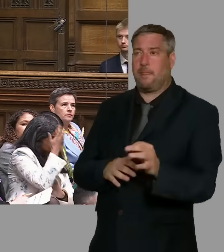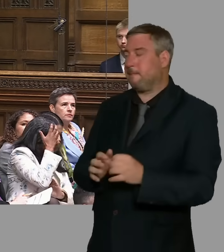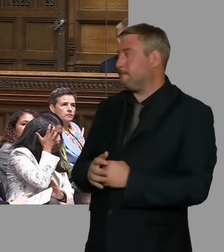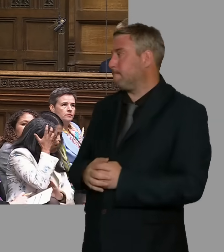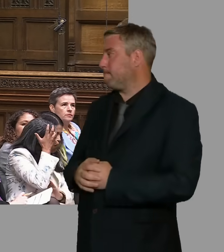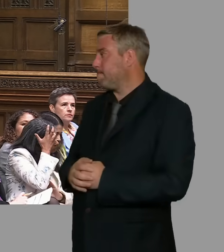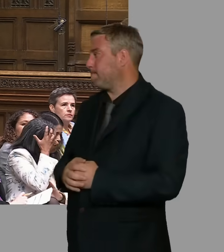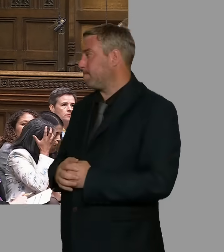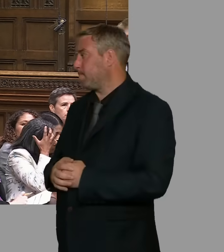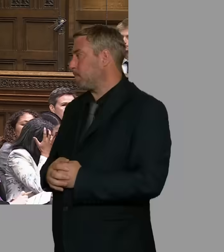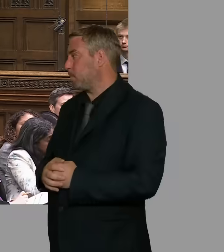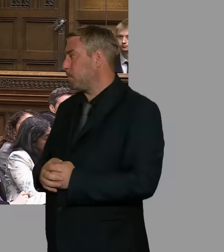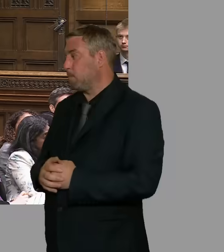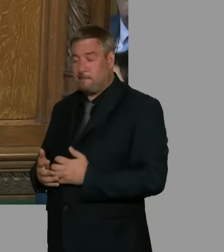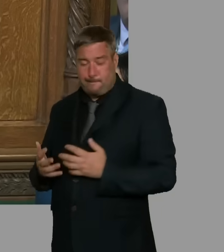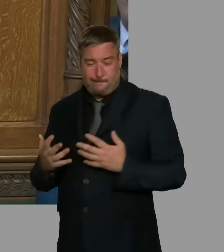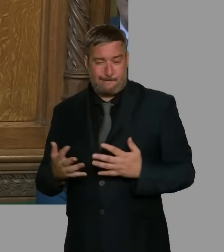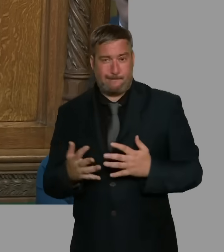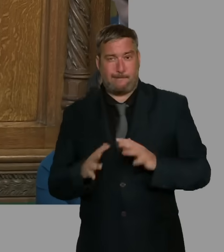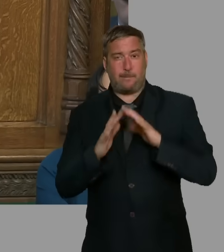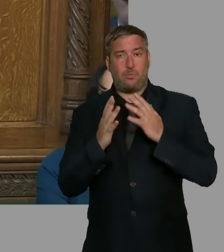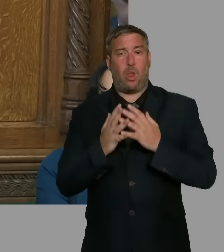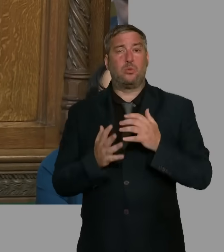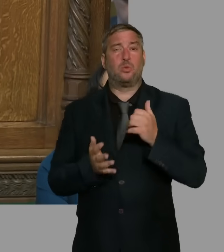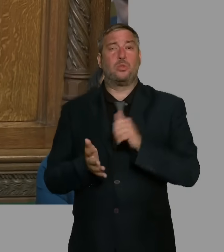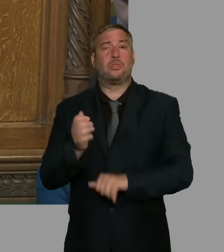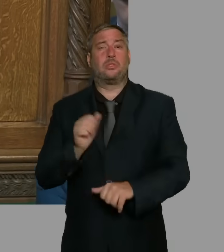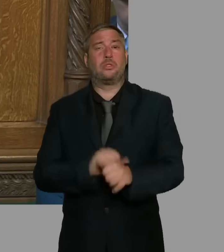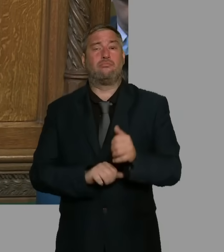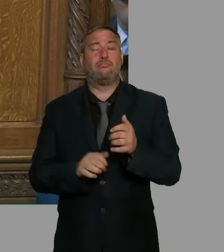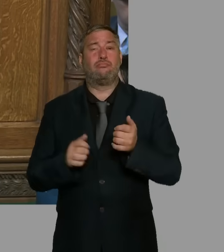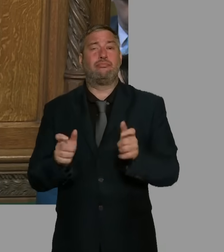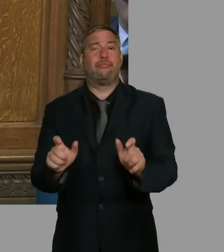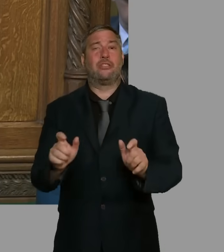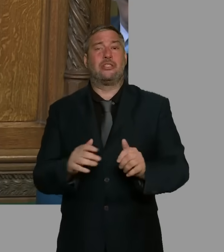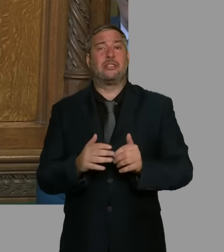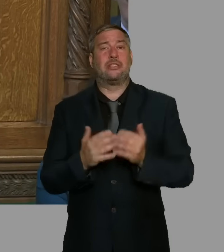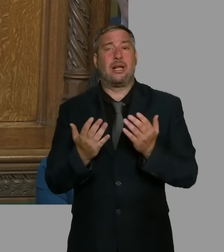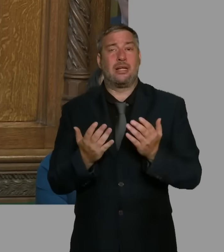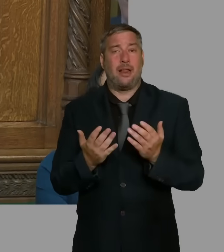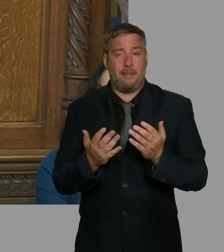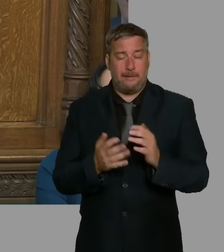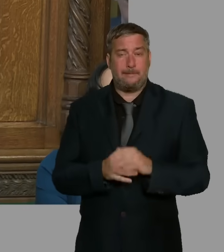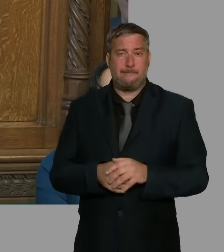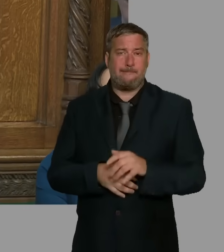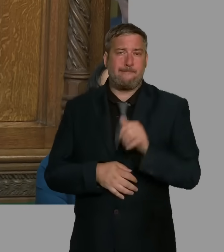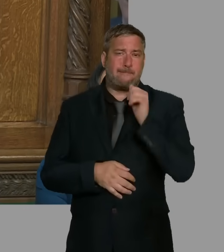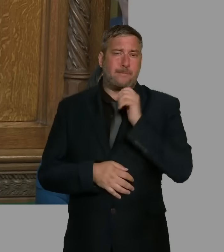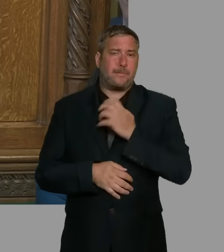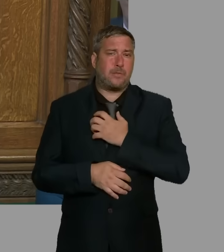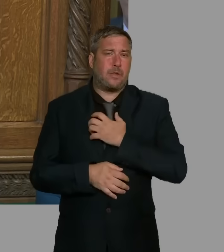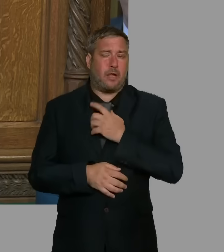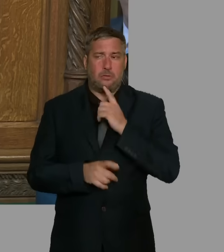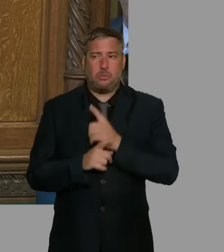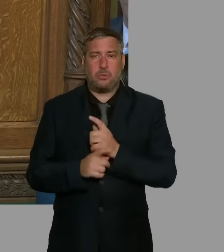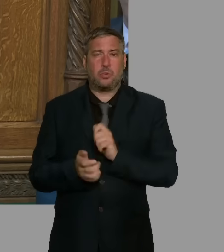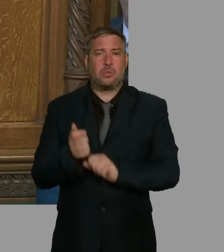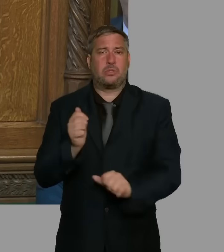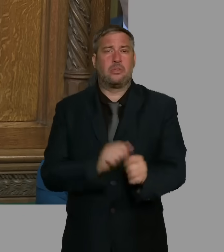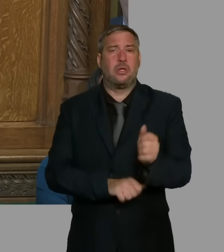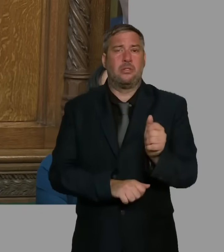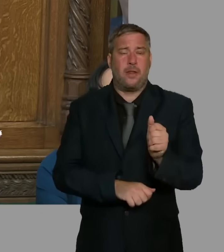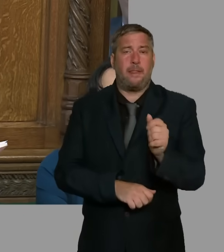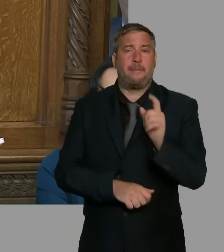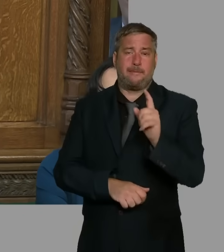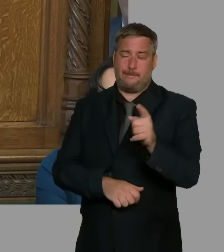our constituents will know or love someone who has taken their own life, or they may have suicidal thoughts themselves. But